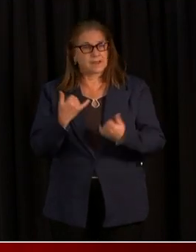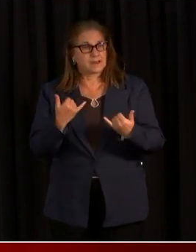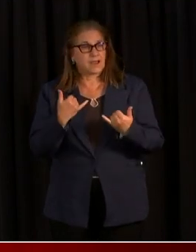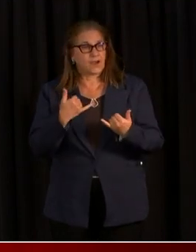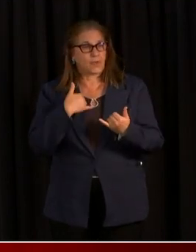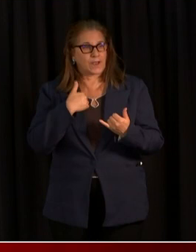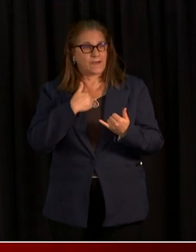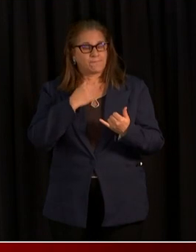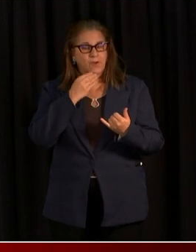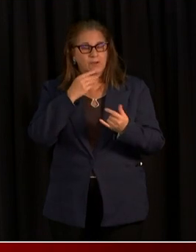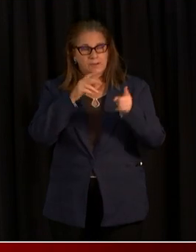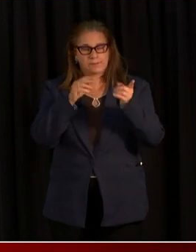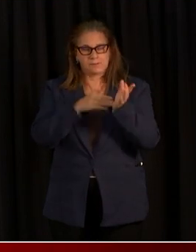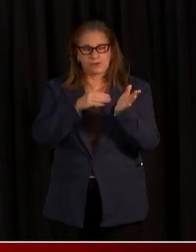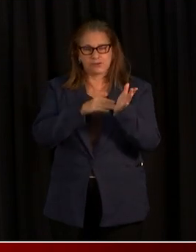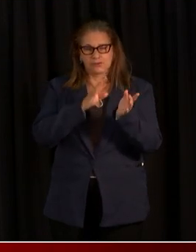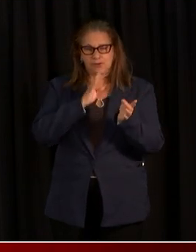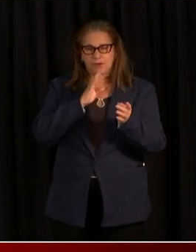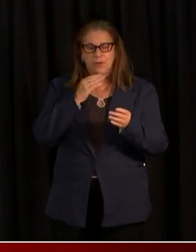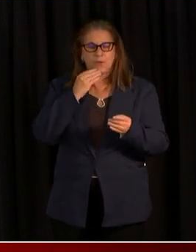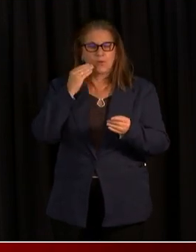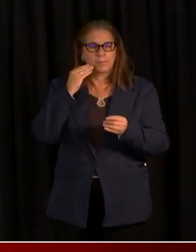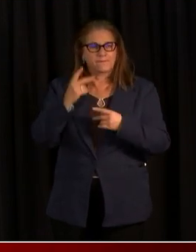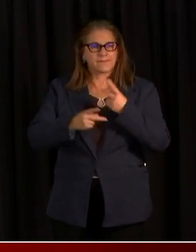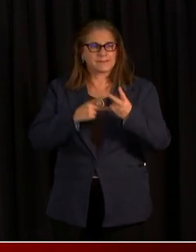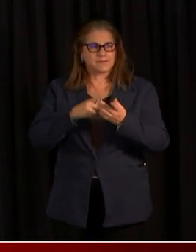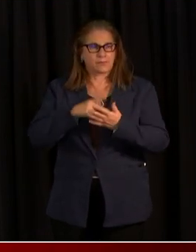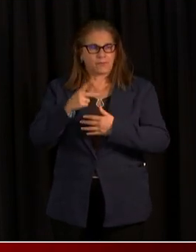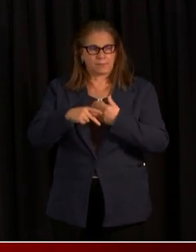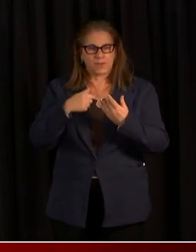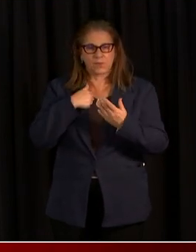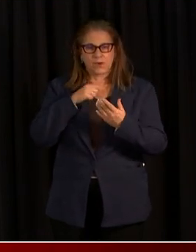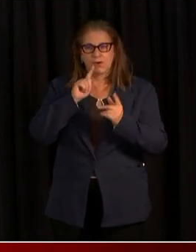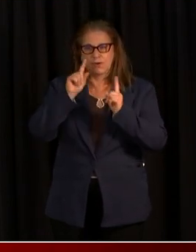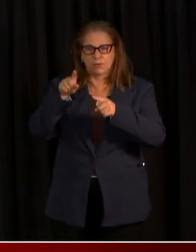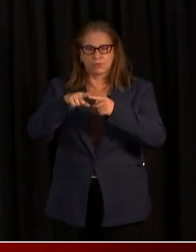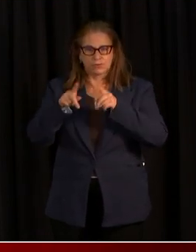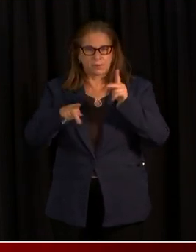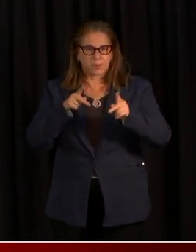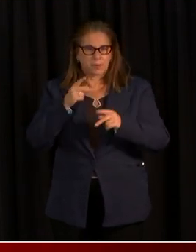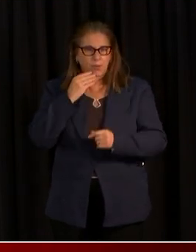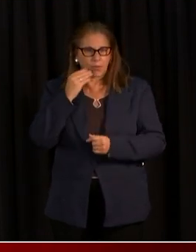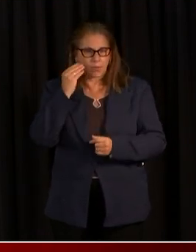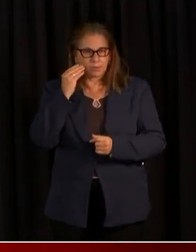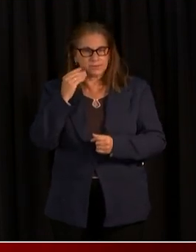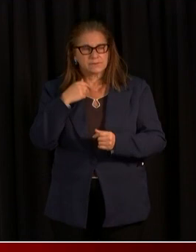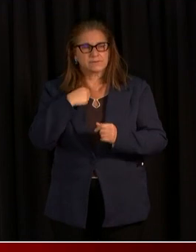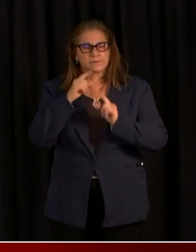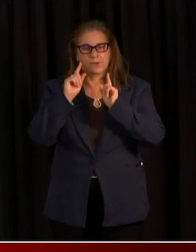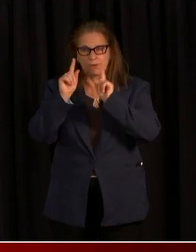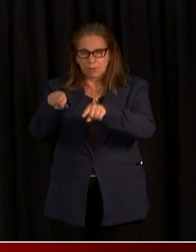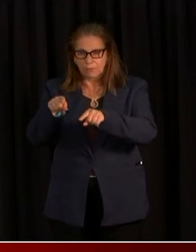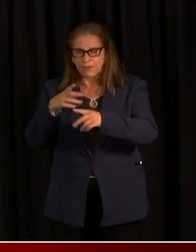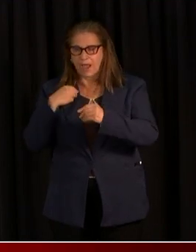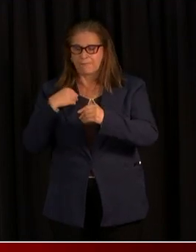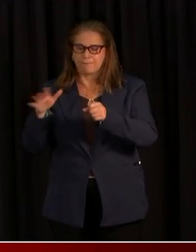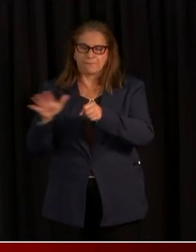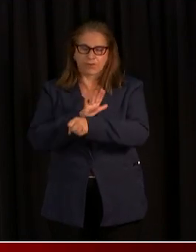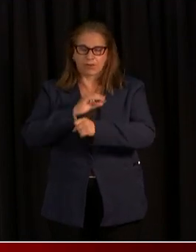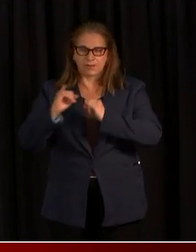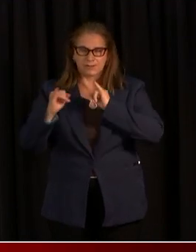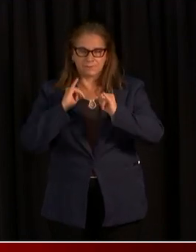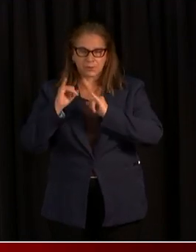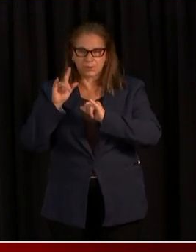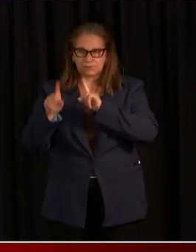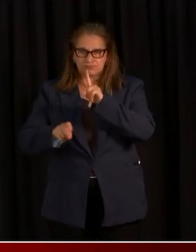us reduce the percentage of individuals who do not have a completed interview. It should be noted that some of the percentage